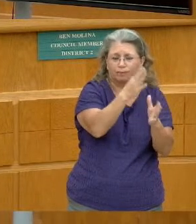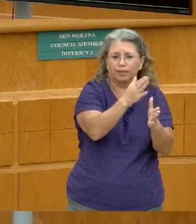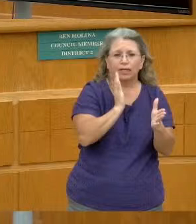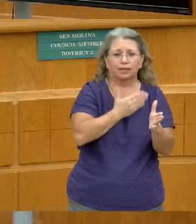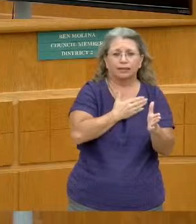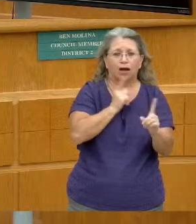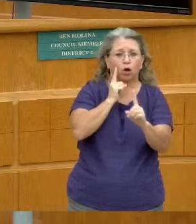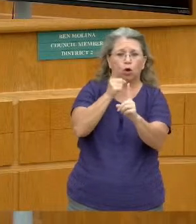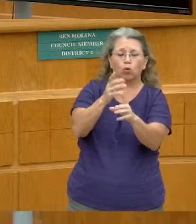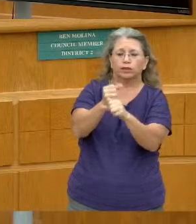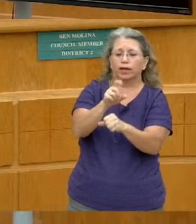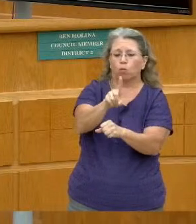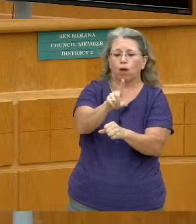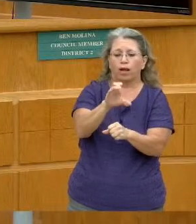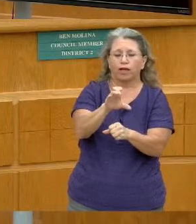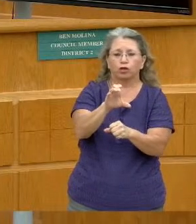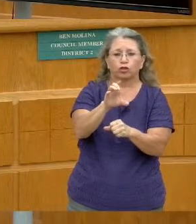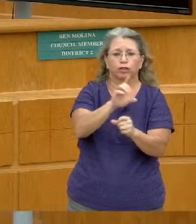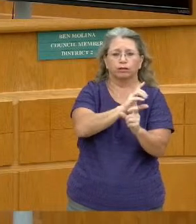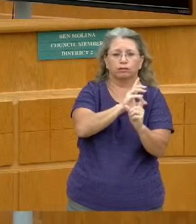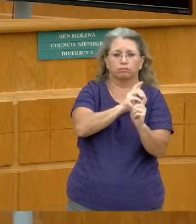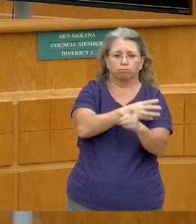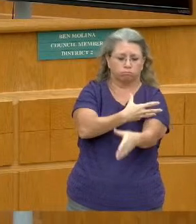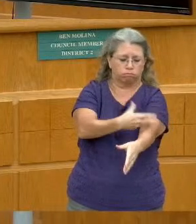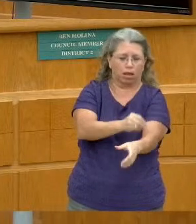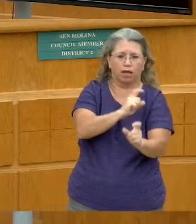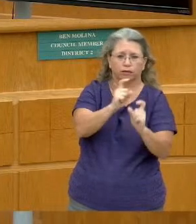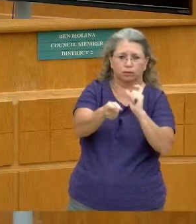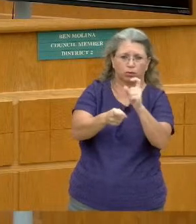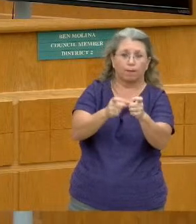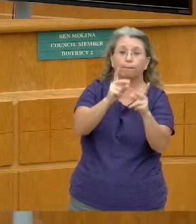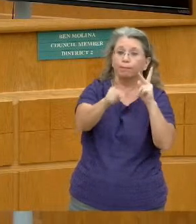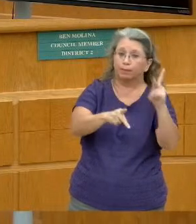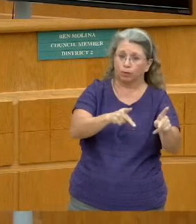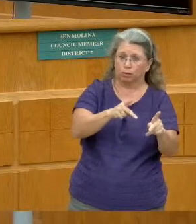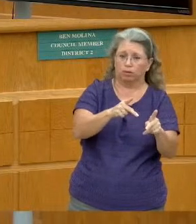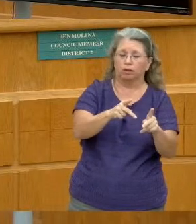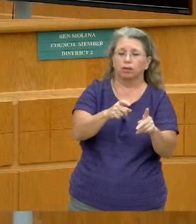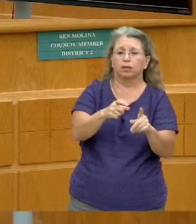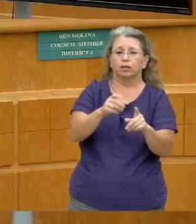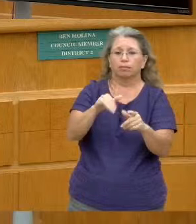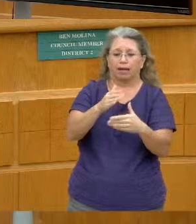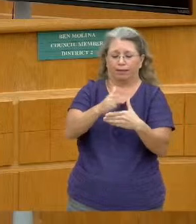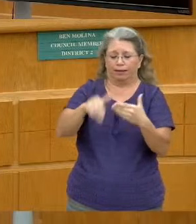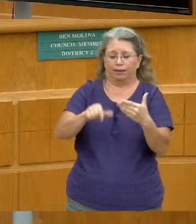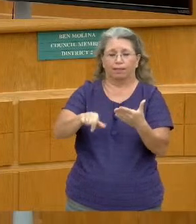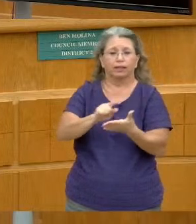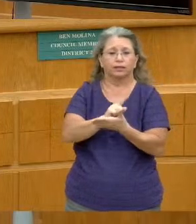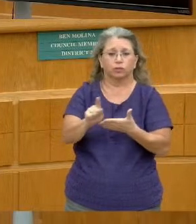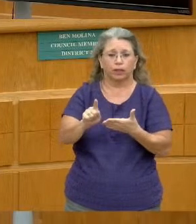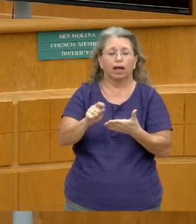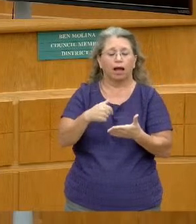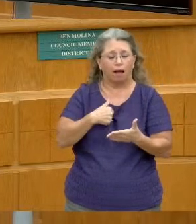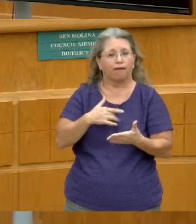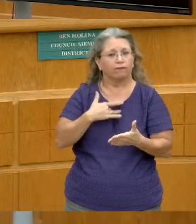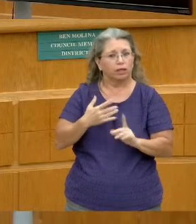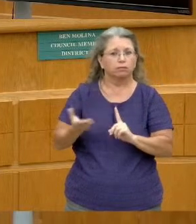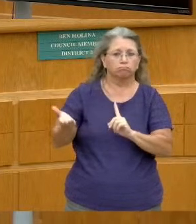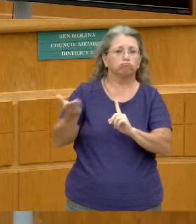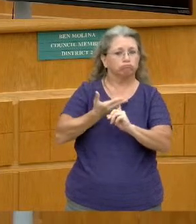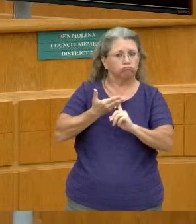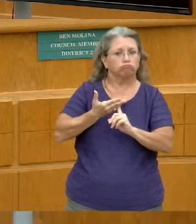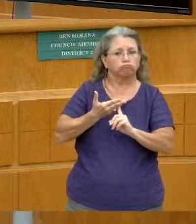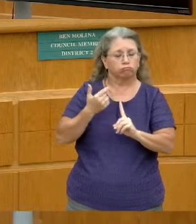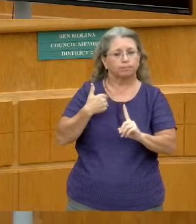100 donors by the end of this week. 100 donors. I am so convinced that we